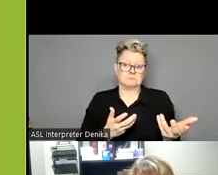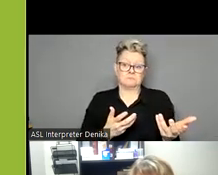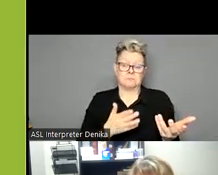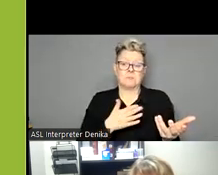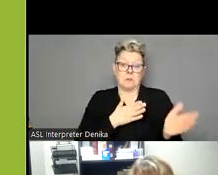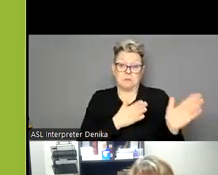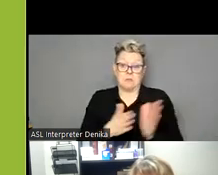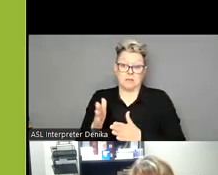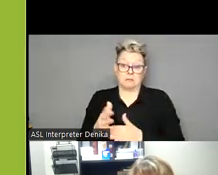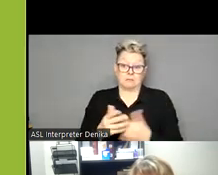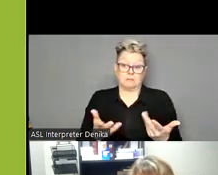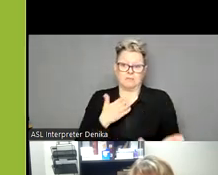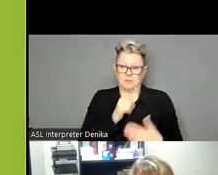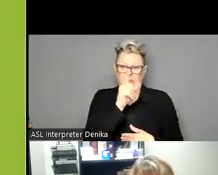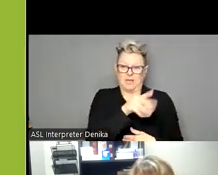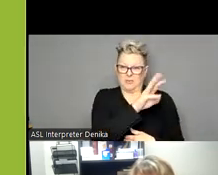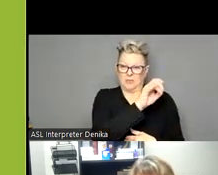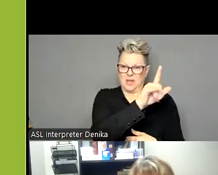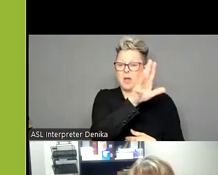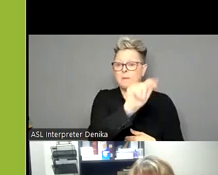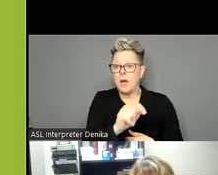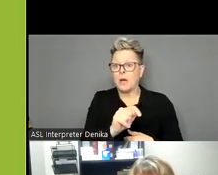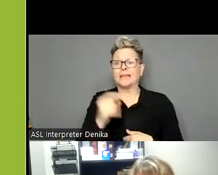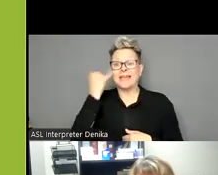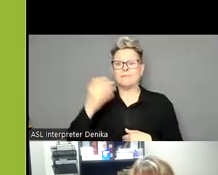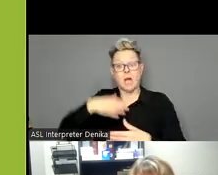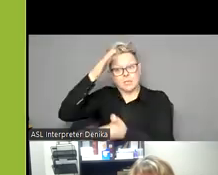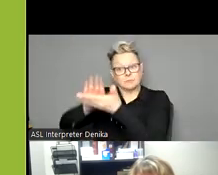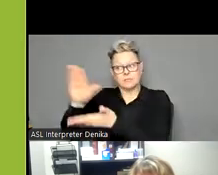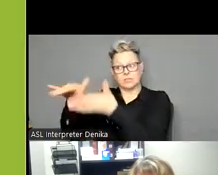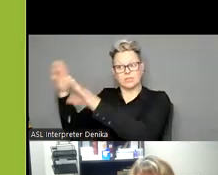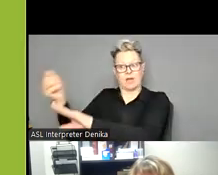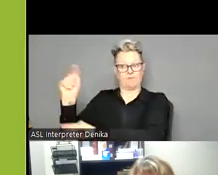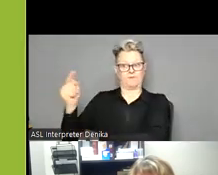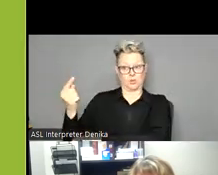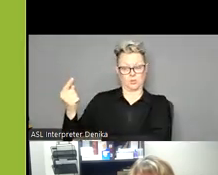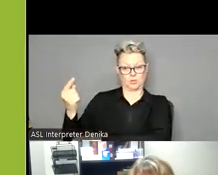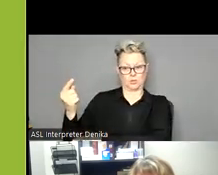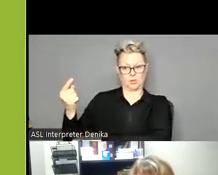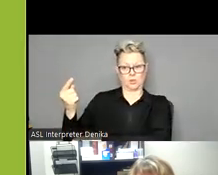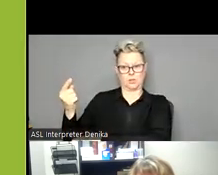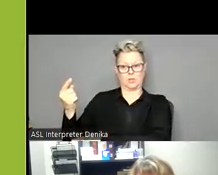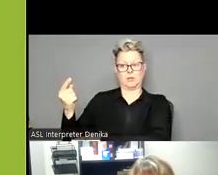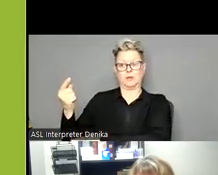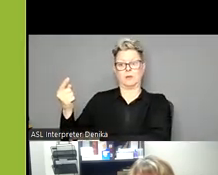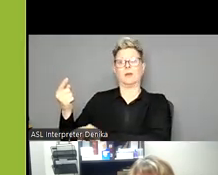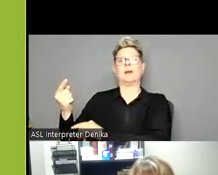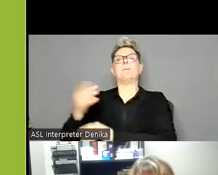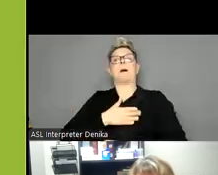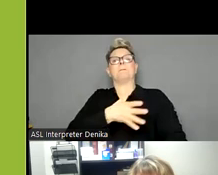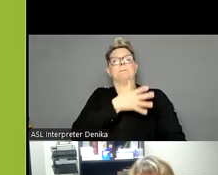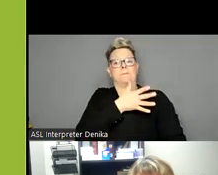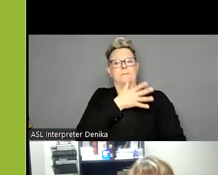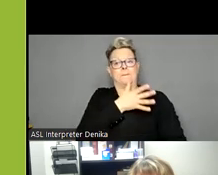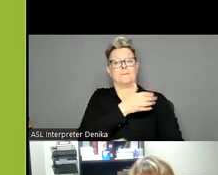might not need a will. But of course, if he were to die first, well, then my mother would inherit. But